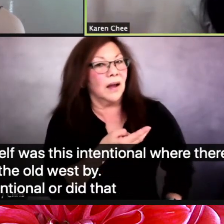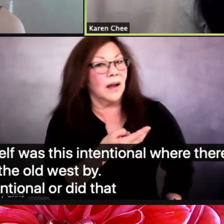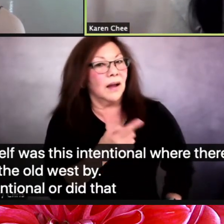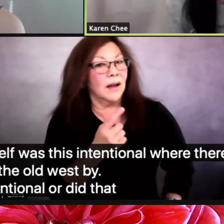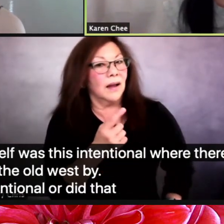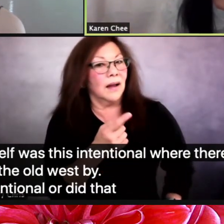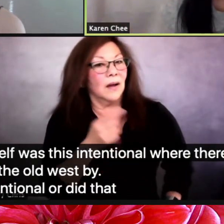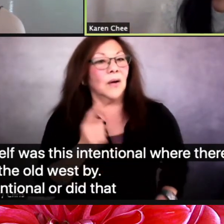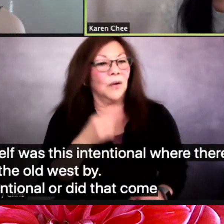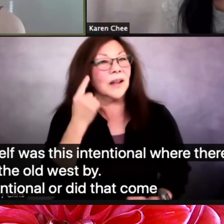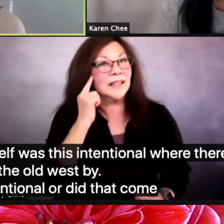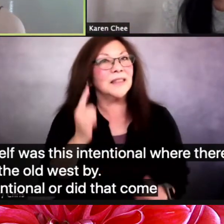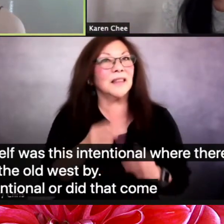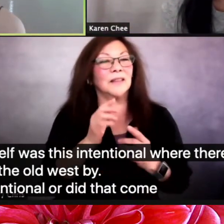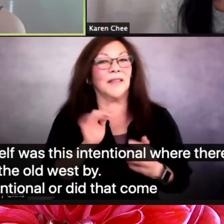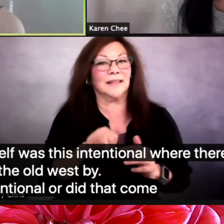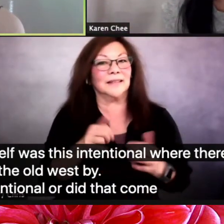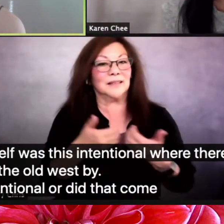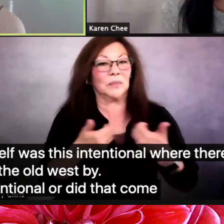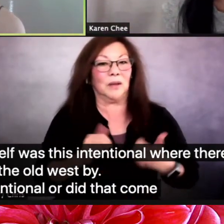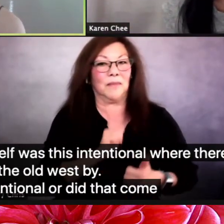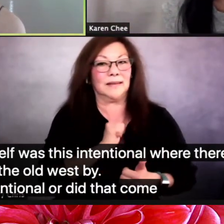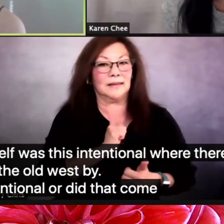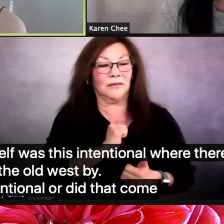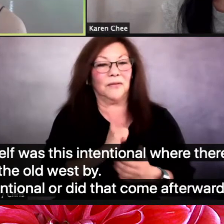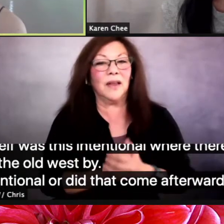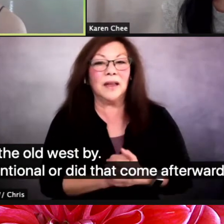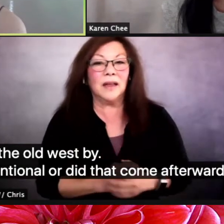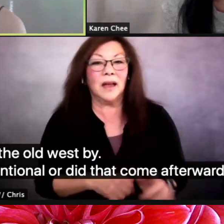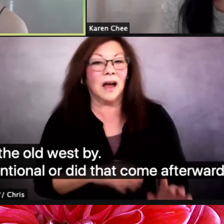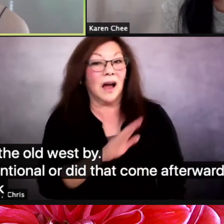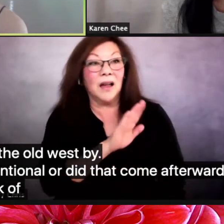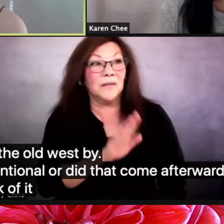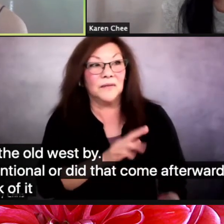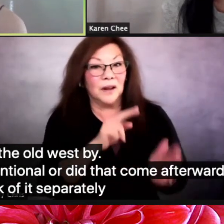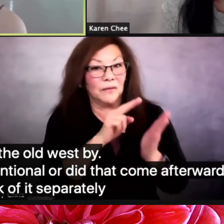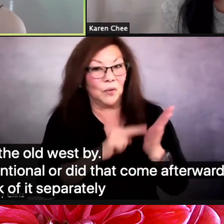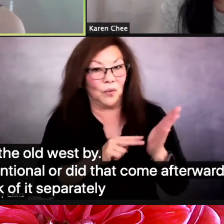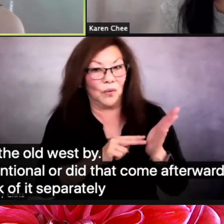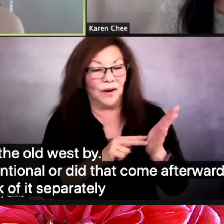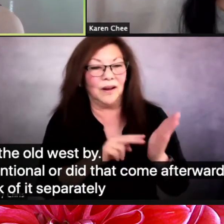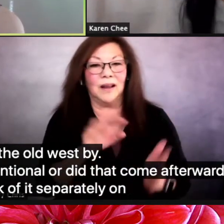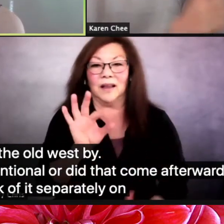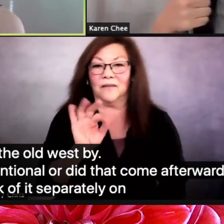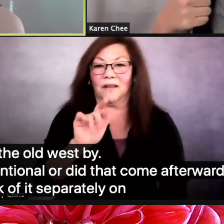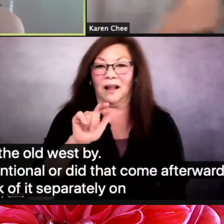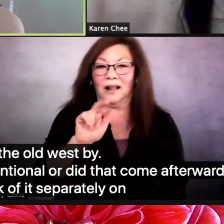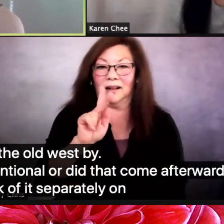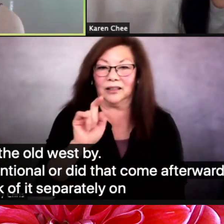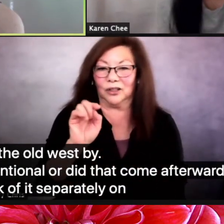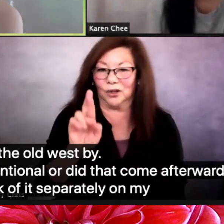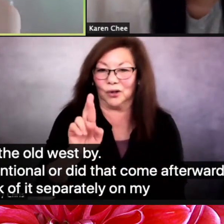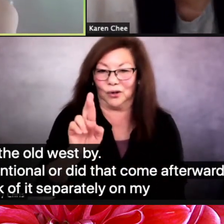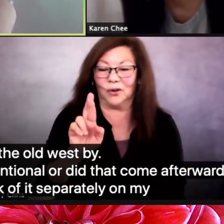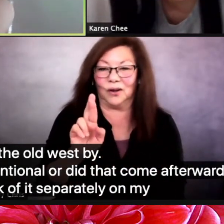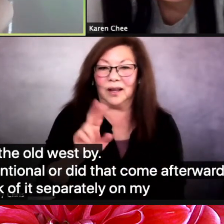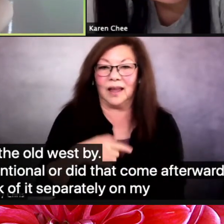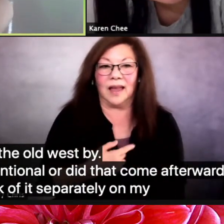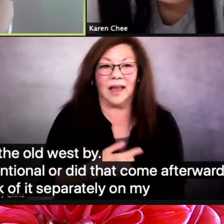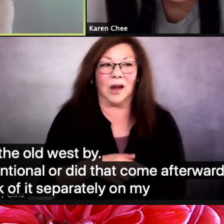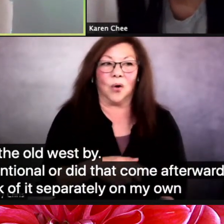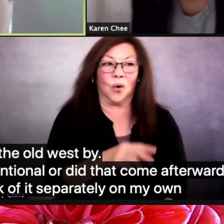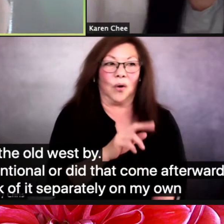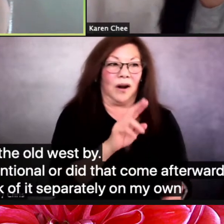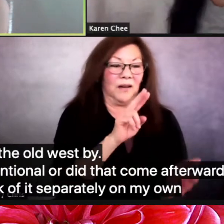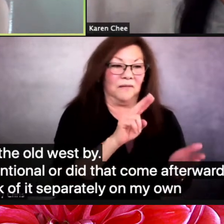own? Um, so I have never read Faulkner, and I've never read Oh, As I Lay Dying. So,